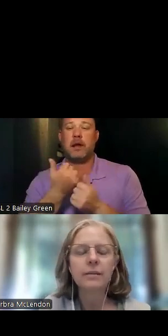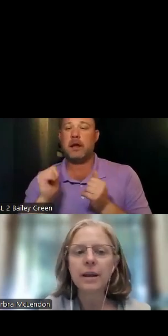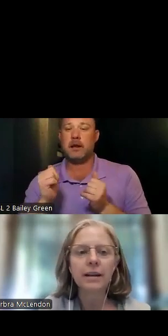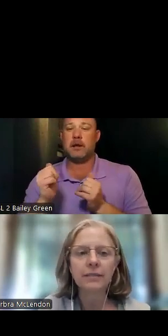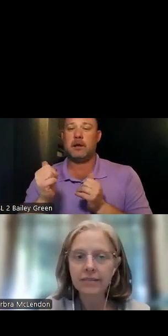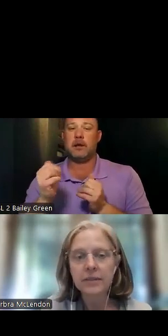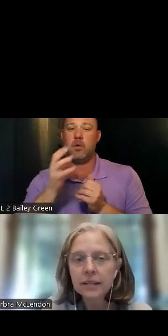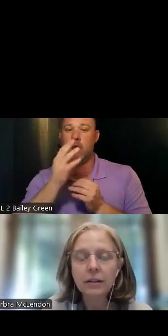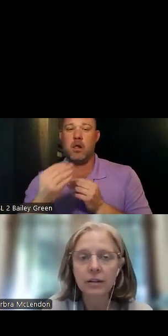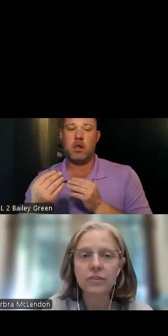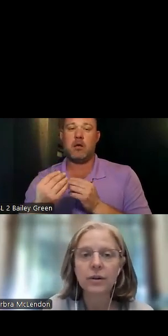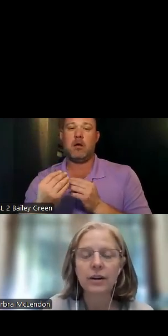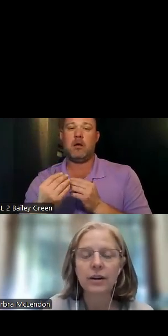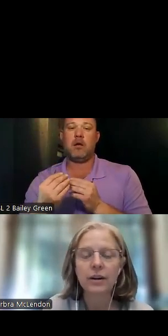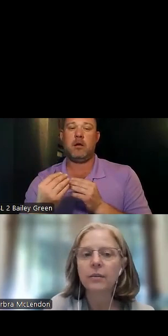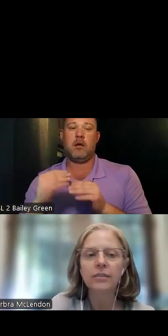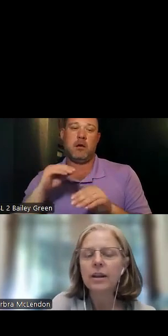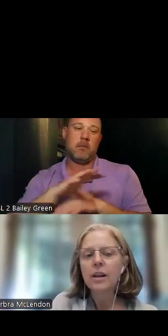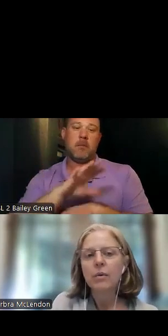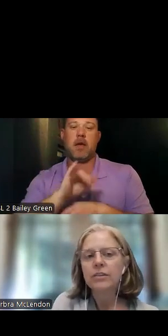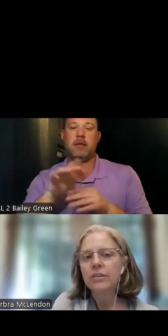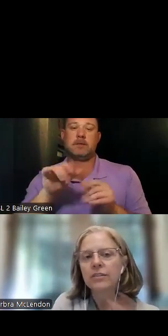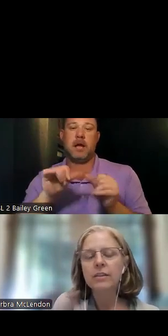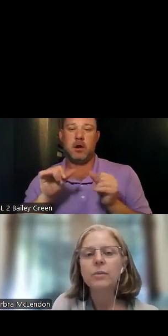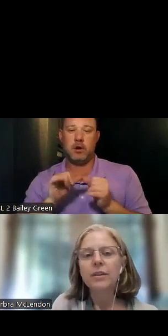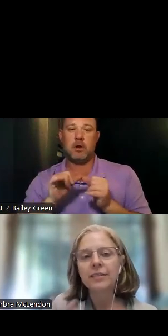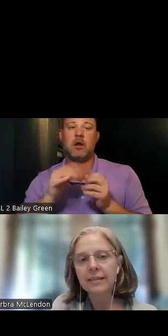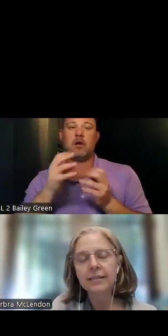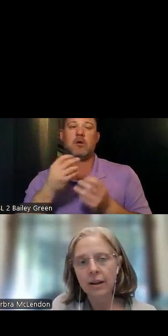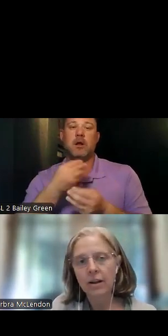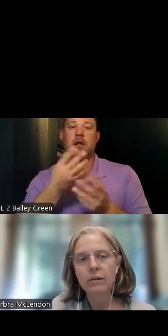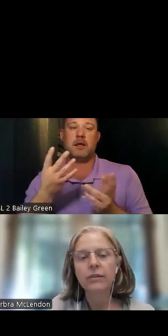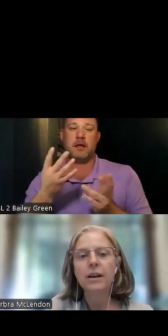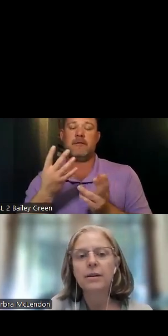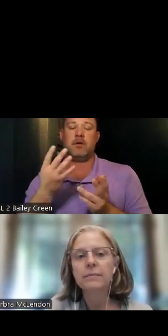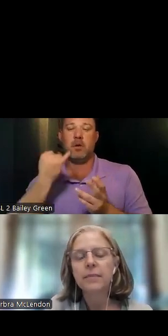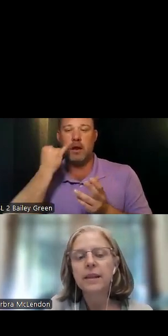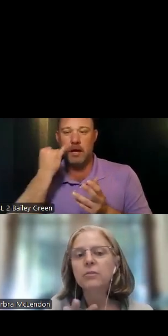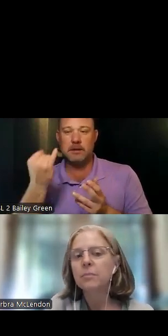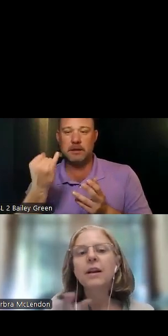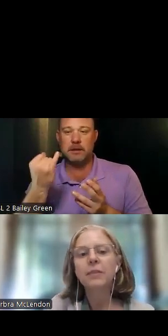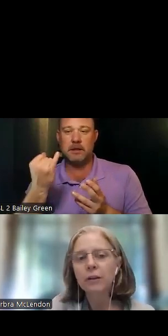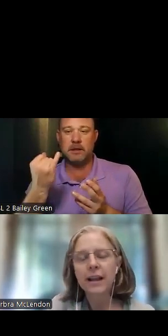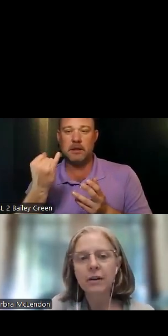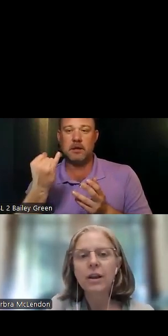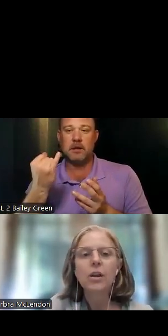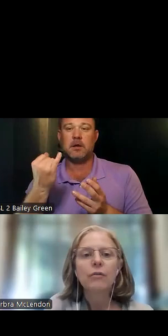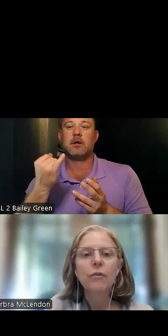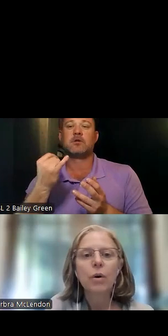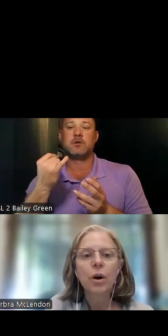directly impact this particular issue area? So I wanted to just give you a sense of, so you can be on the